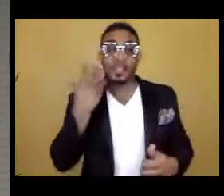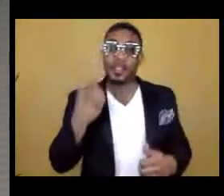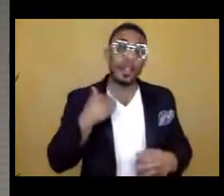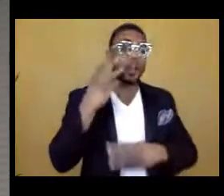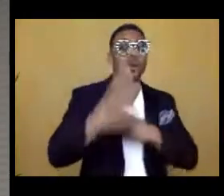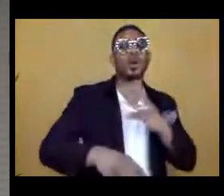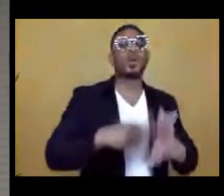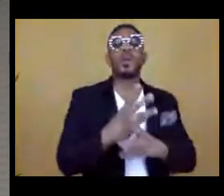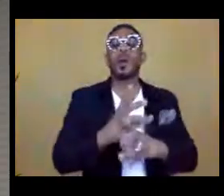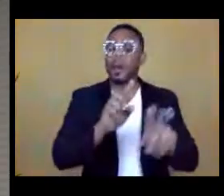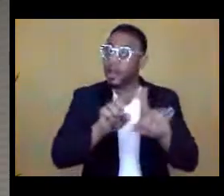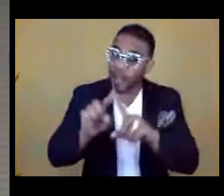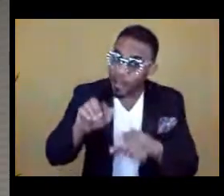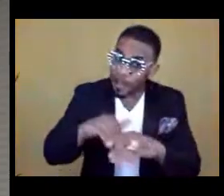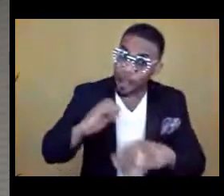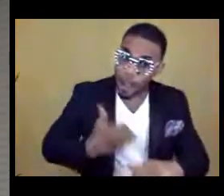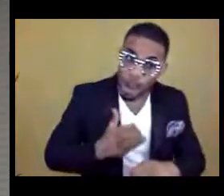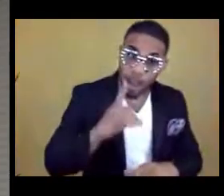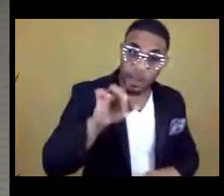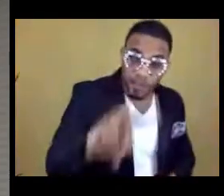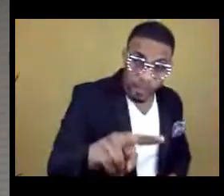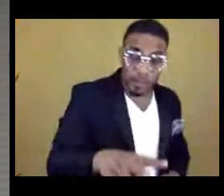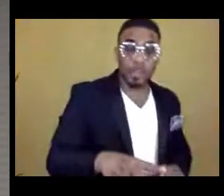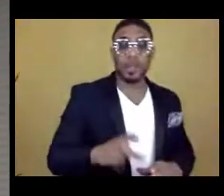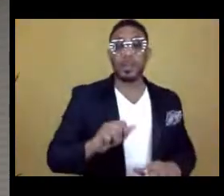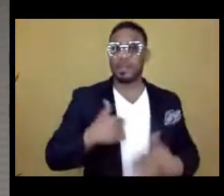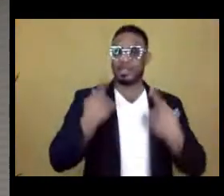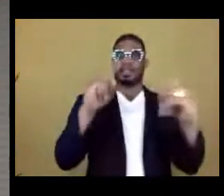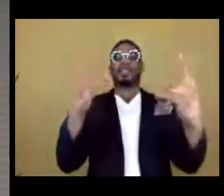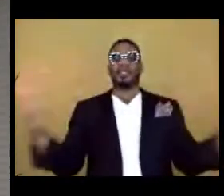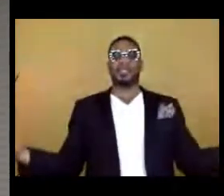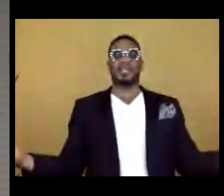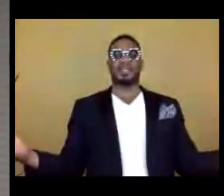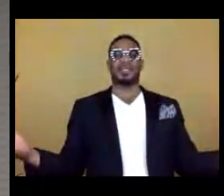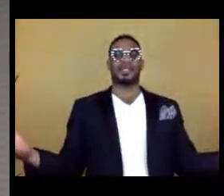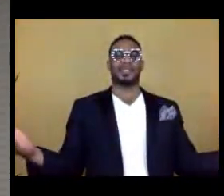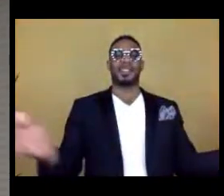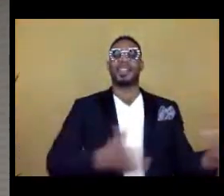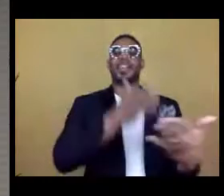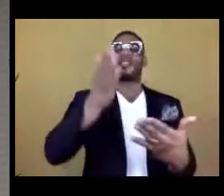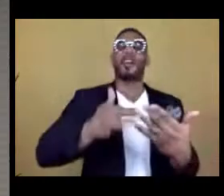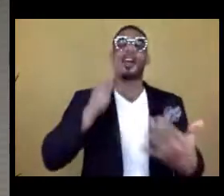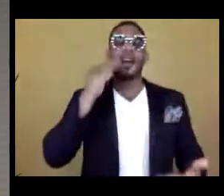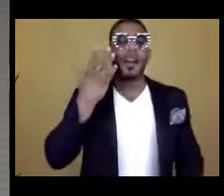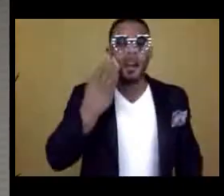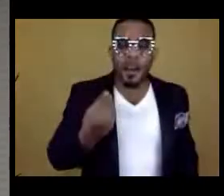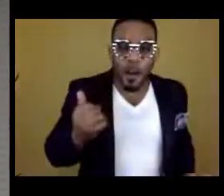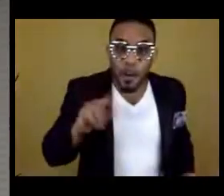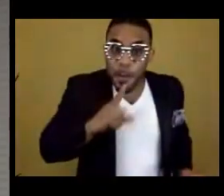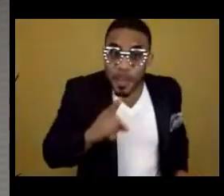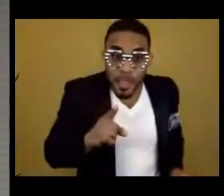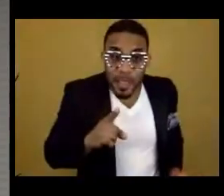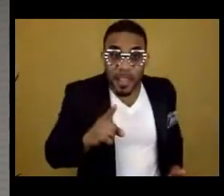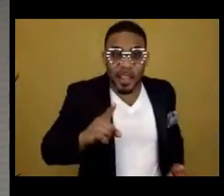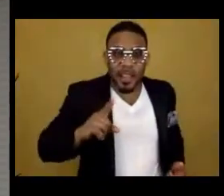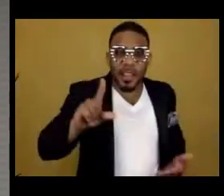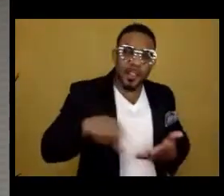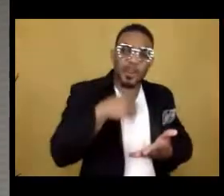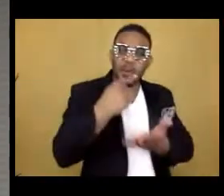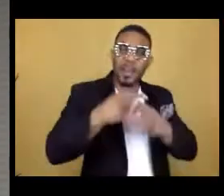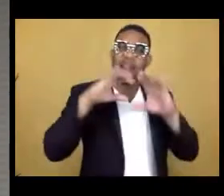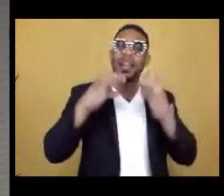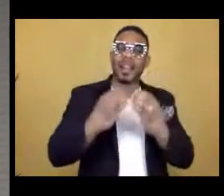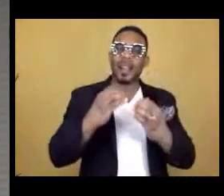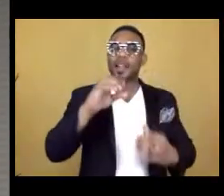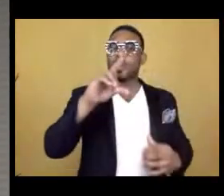world and in our division. We did it! And to finish our journey will be the graduating class